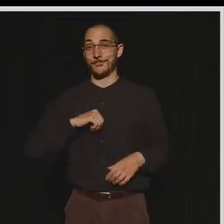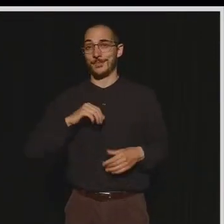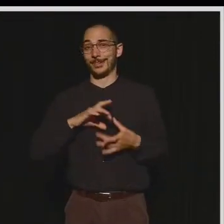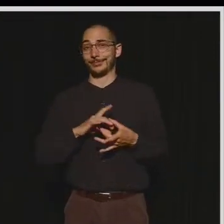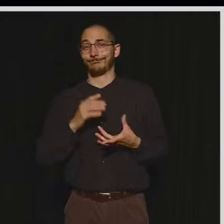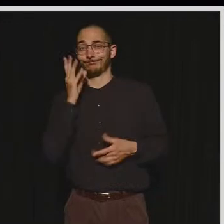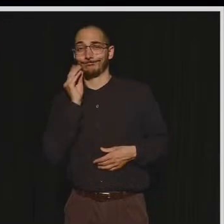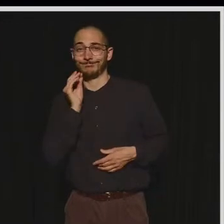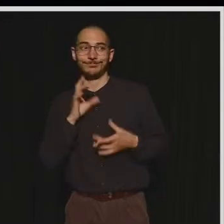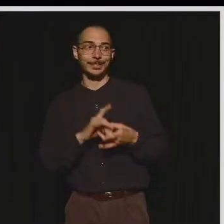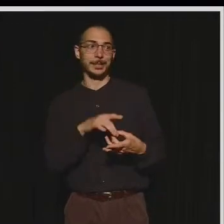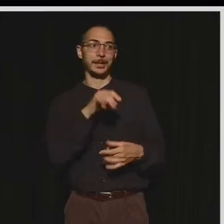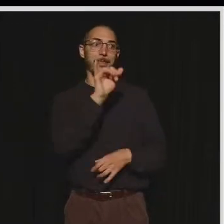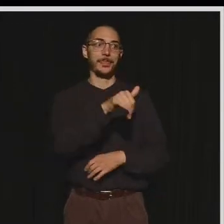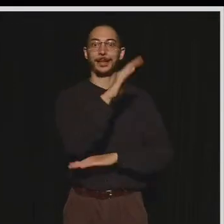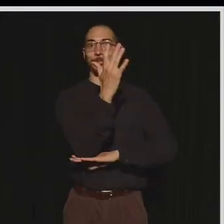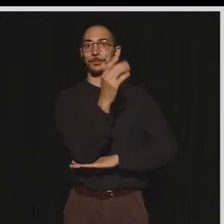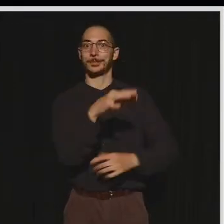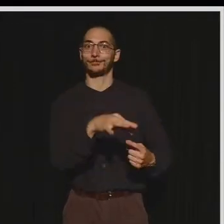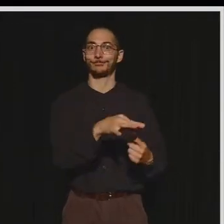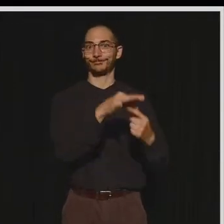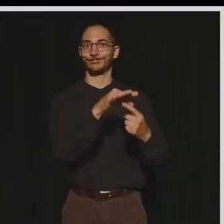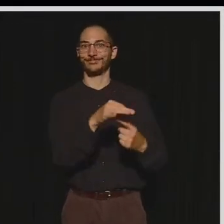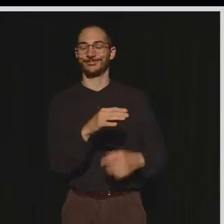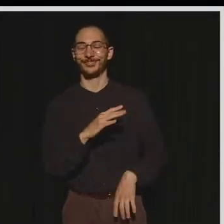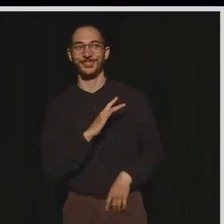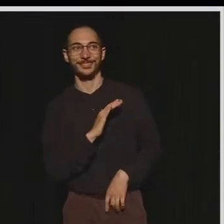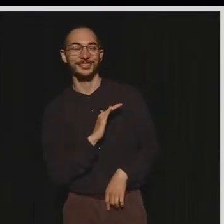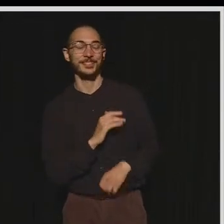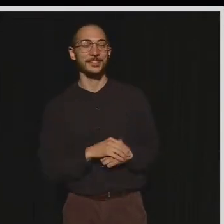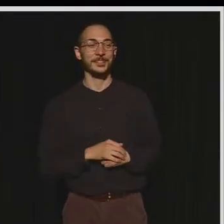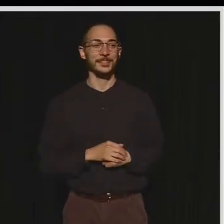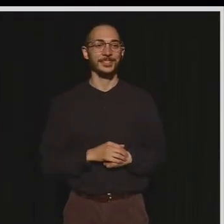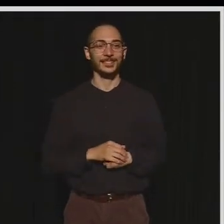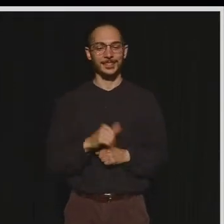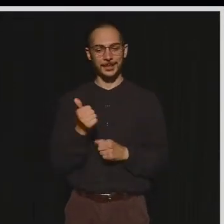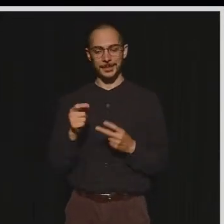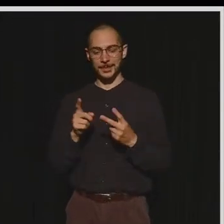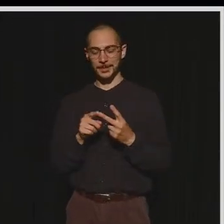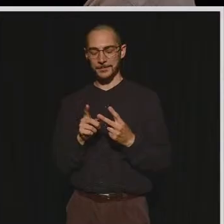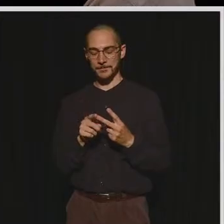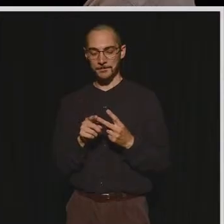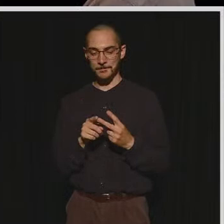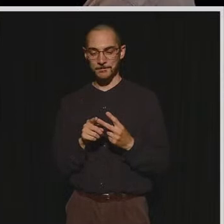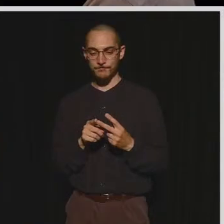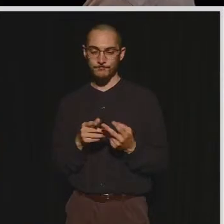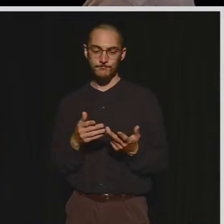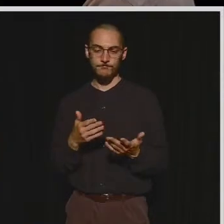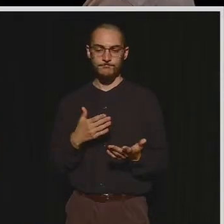myself and a couple of other people, myself and people whose names I don't have the permission to say here,